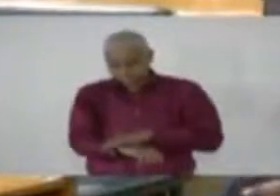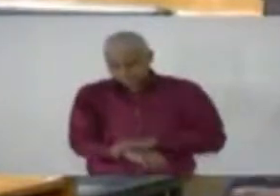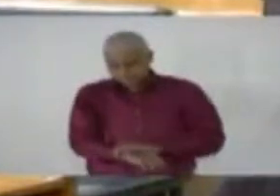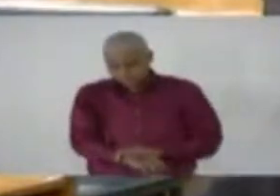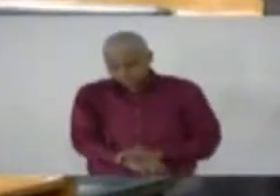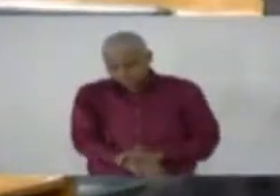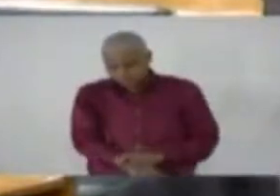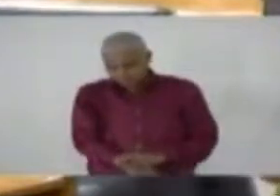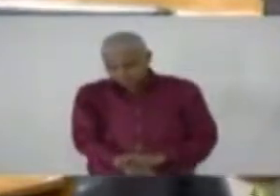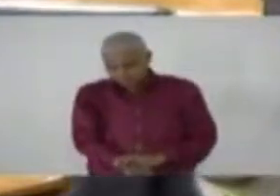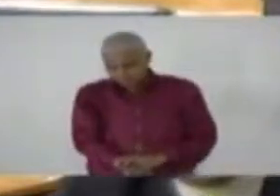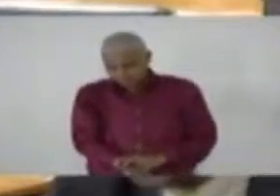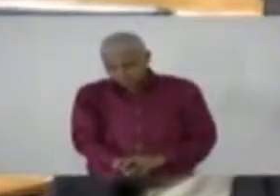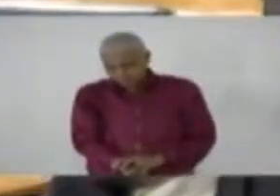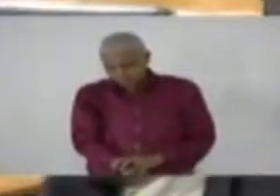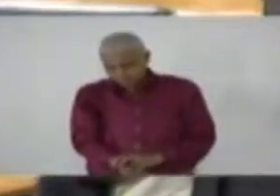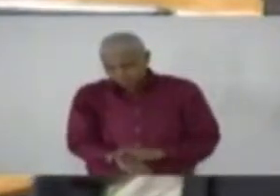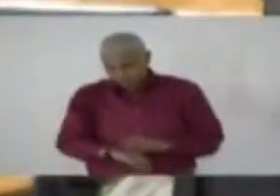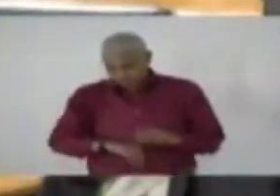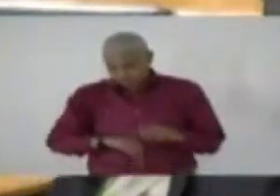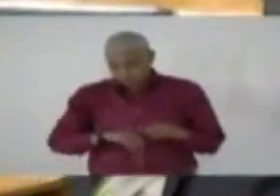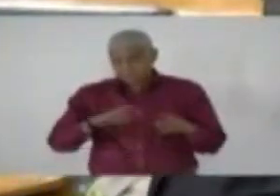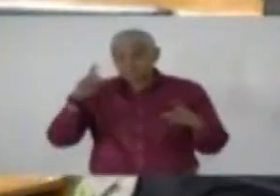Andrew Holness is the